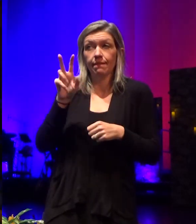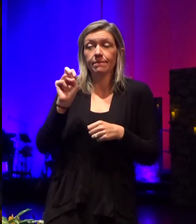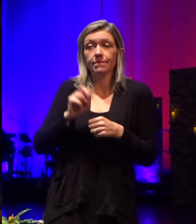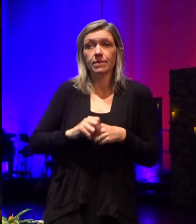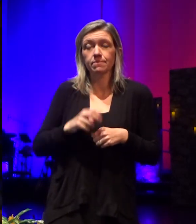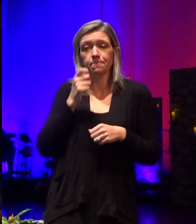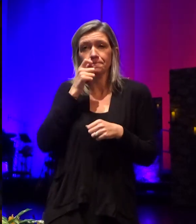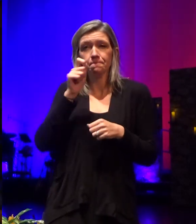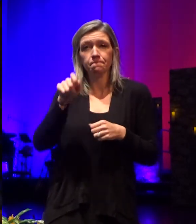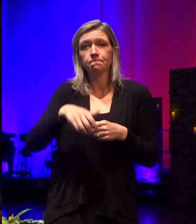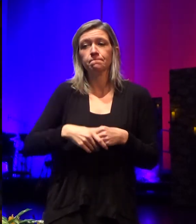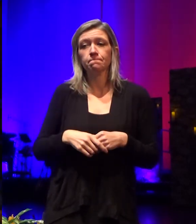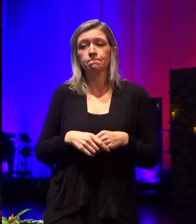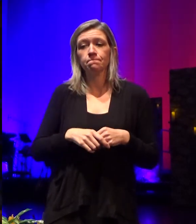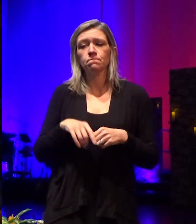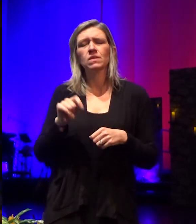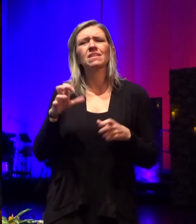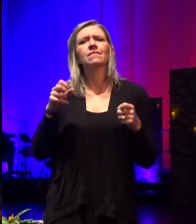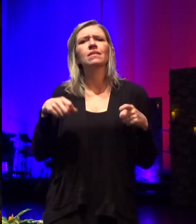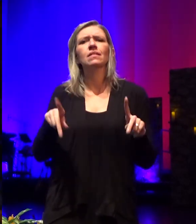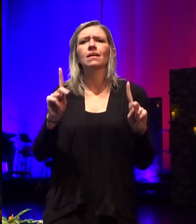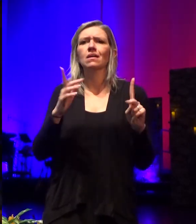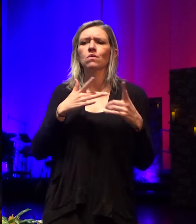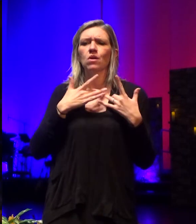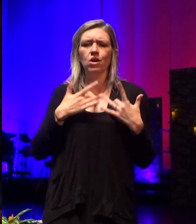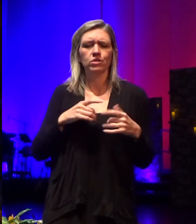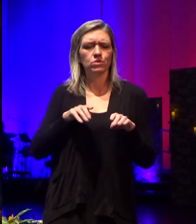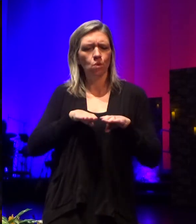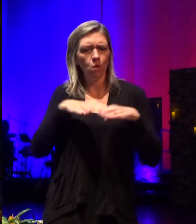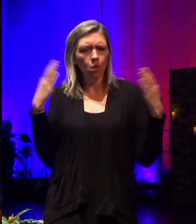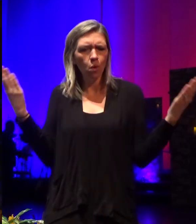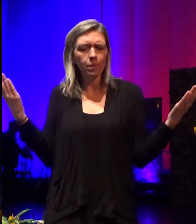So we allow our hearts to open and quicken even more so,